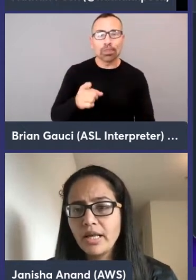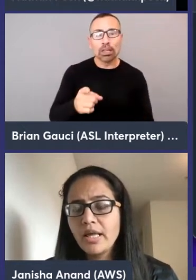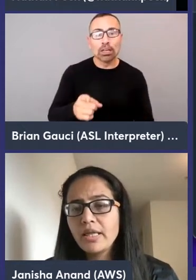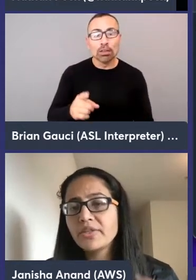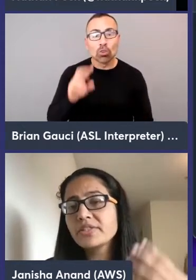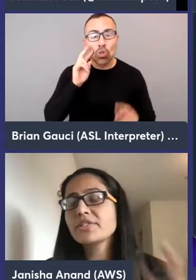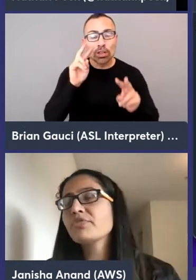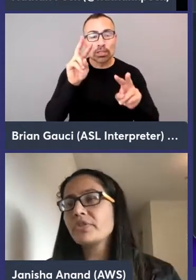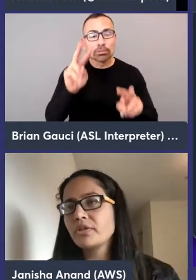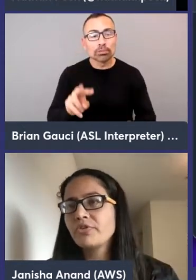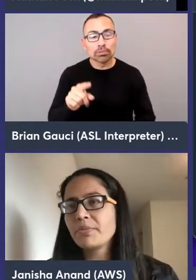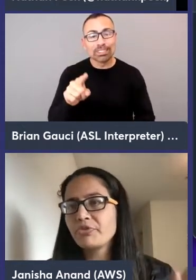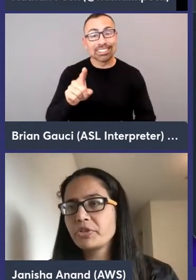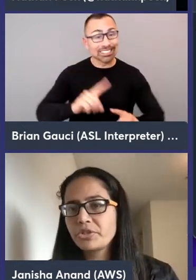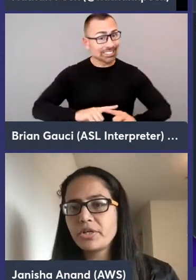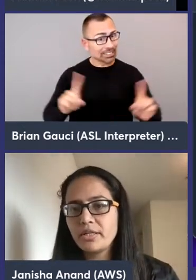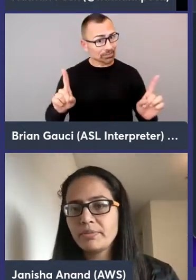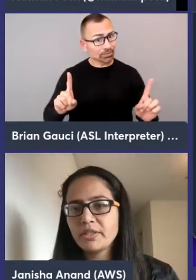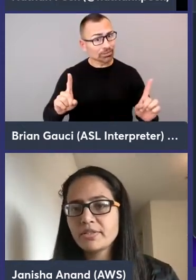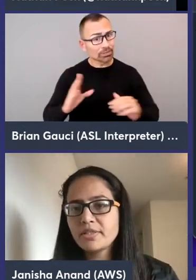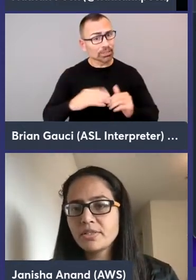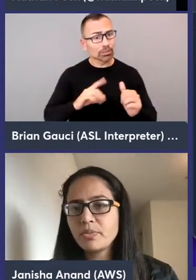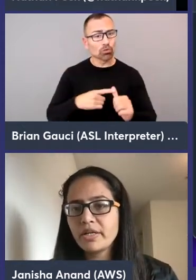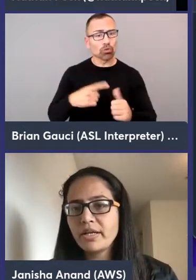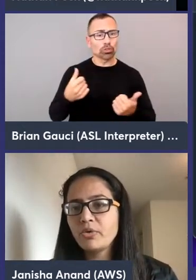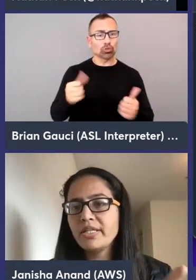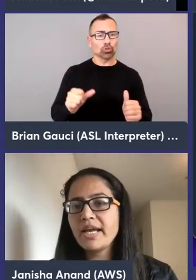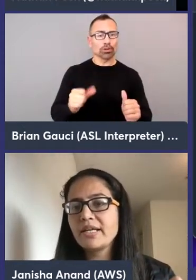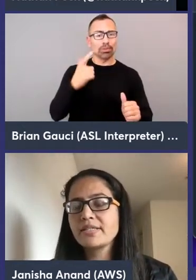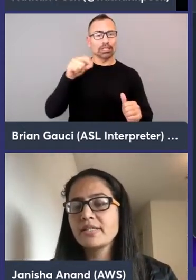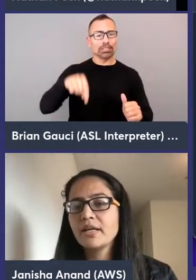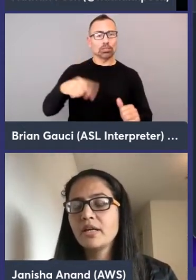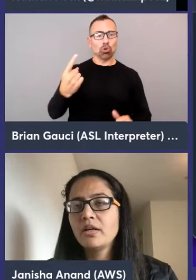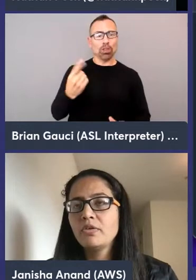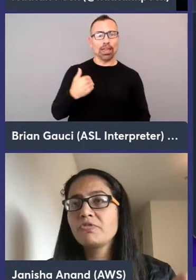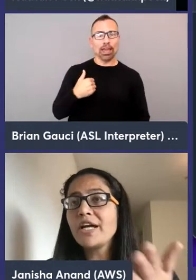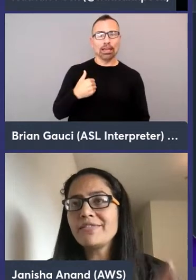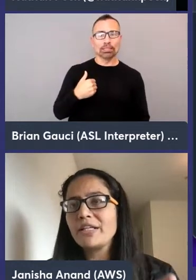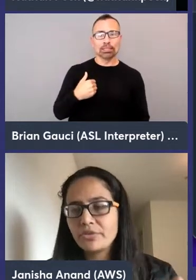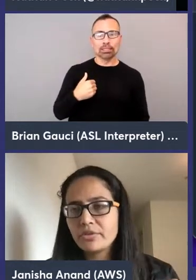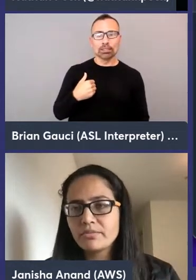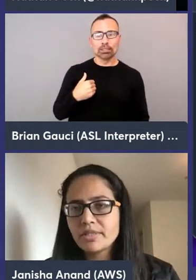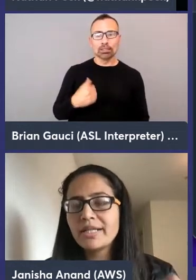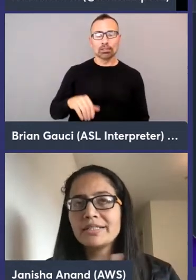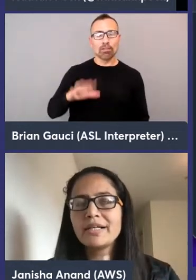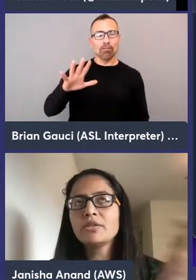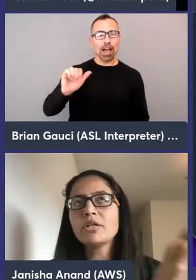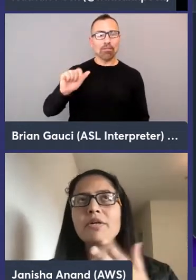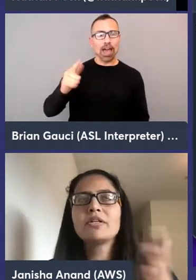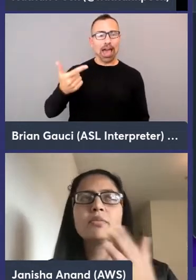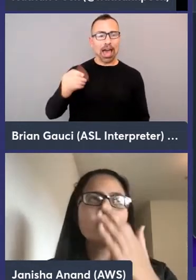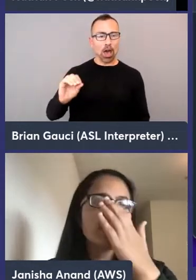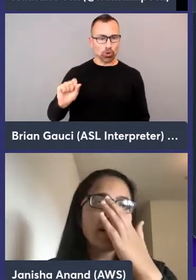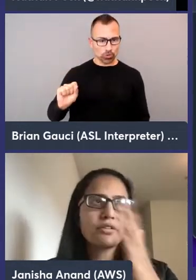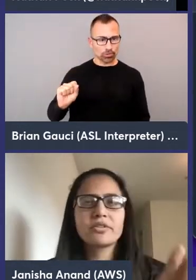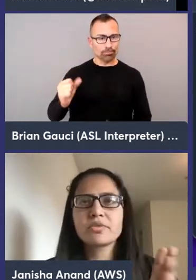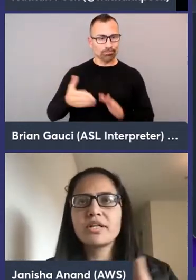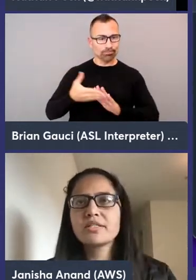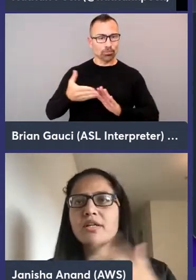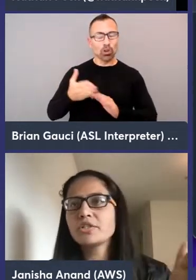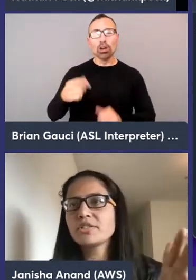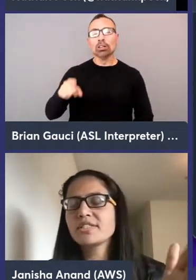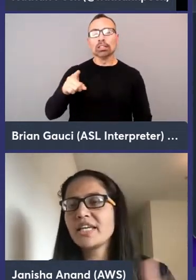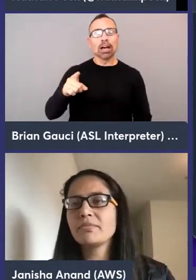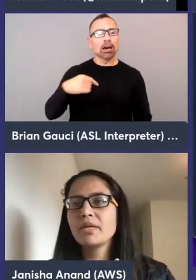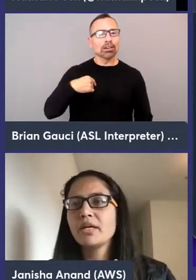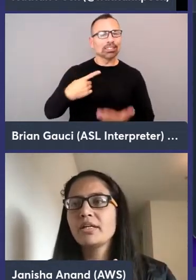trial, this is different from the first trial because this one only has 5 algorithms. And I'll talk about a little bit of the algorithms, right?